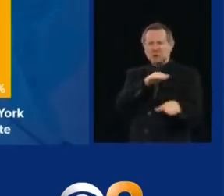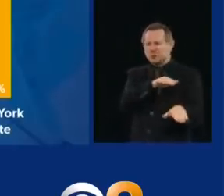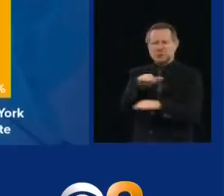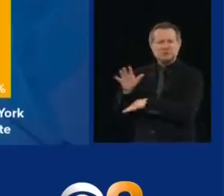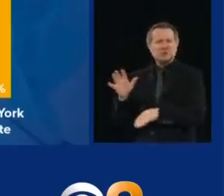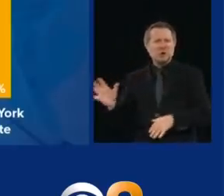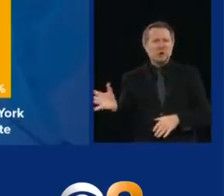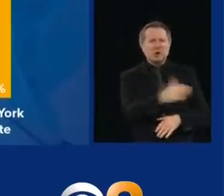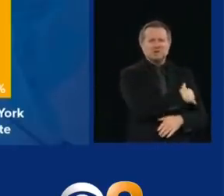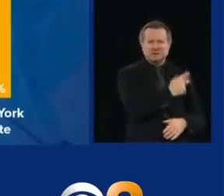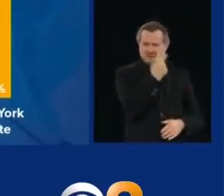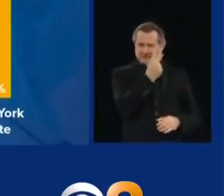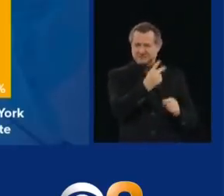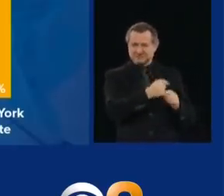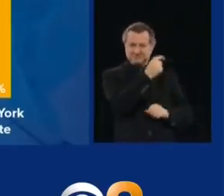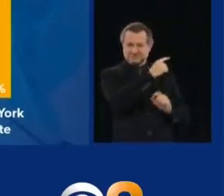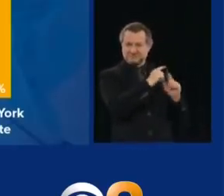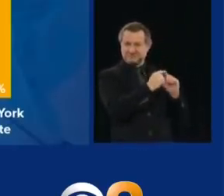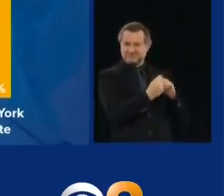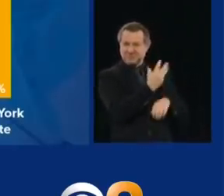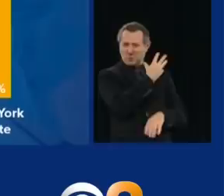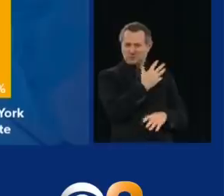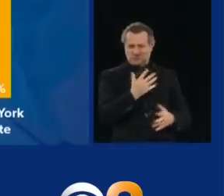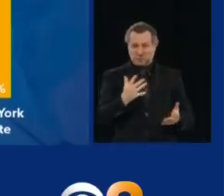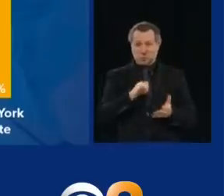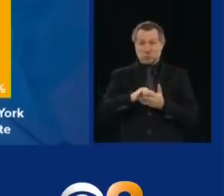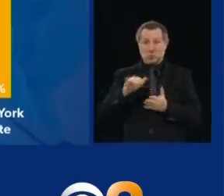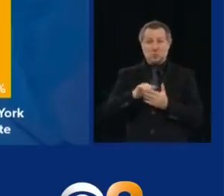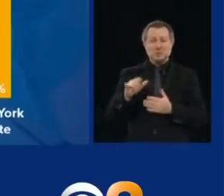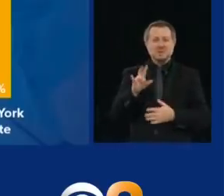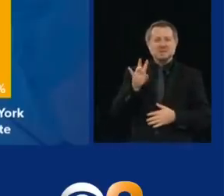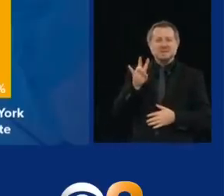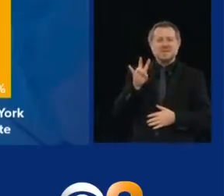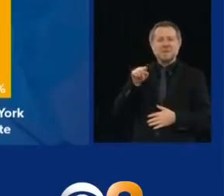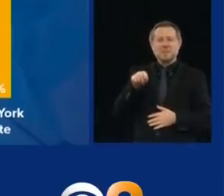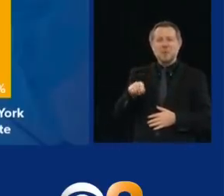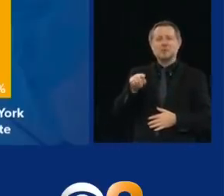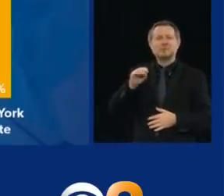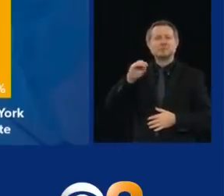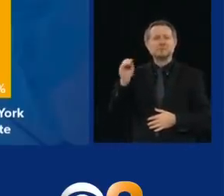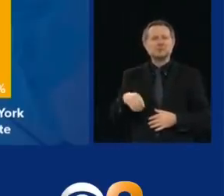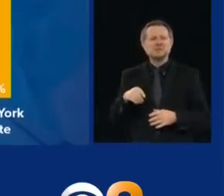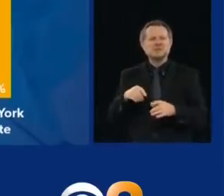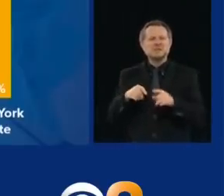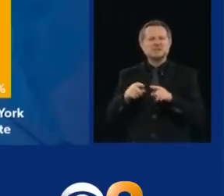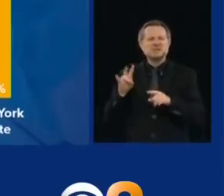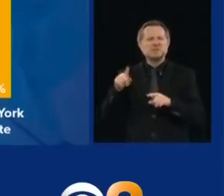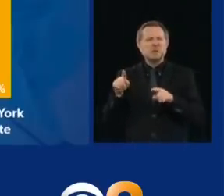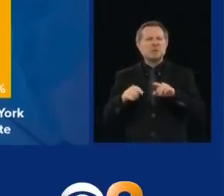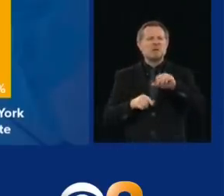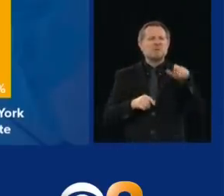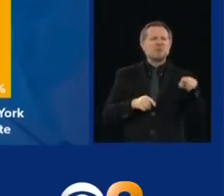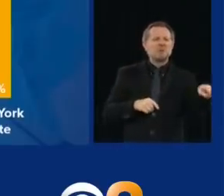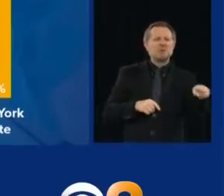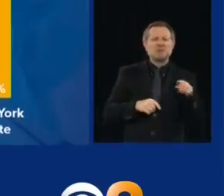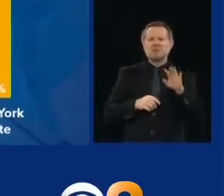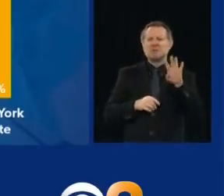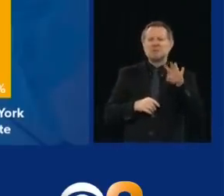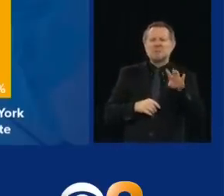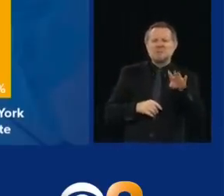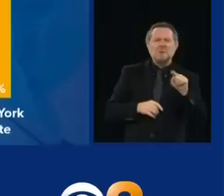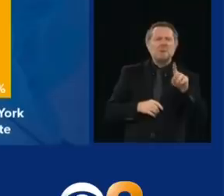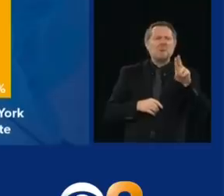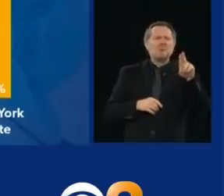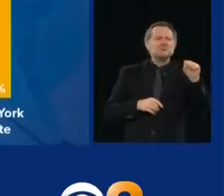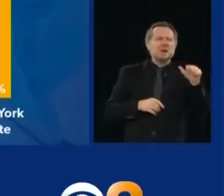Diagnostic tests by population, New York is 7.1. Italy is second, 4.9. Canada, USA,